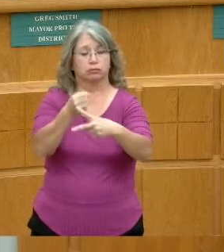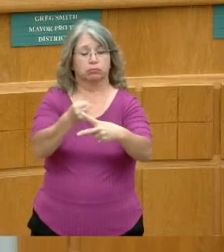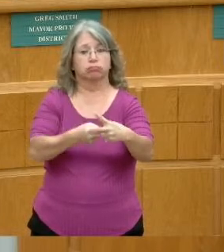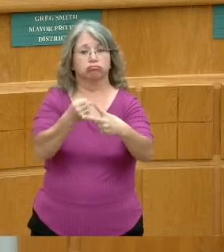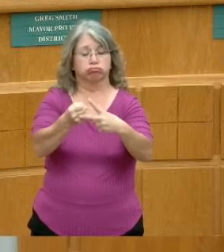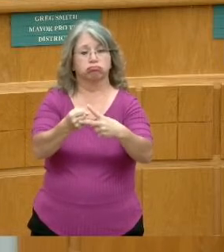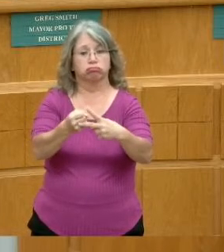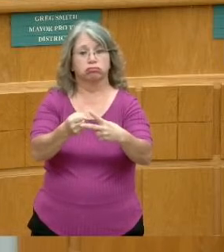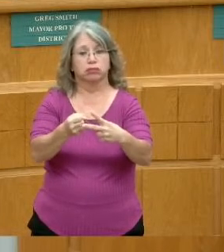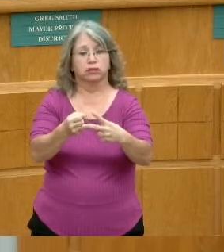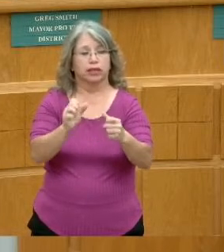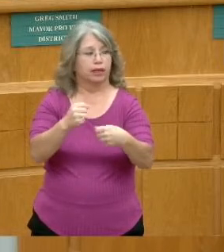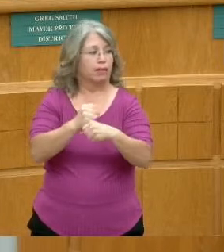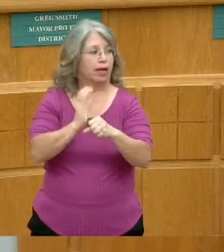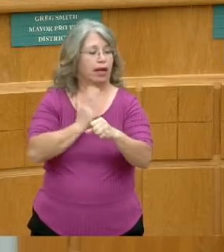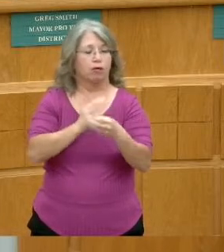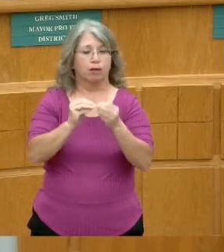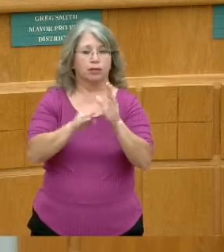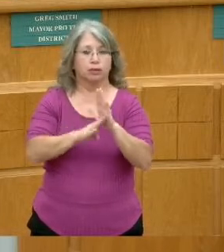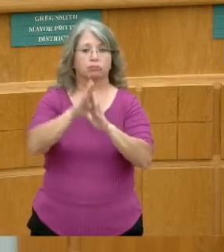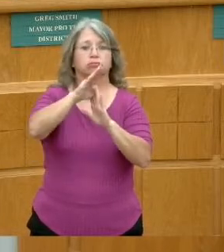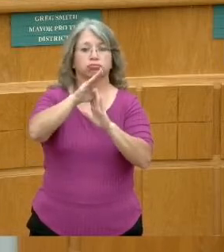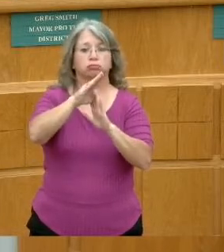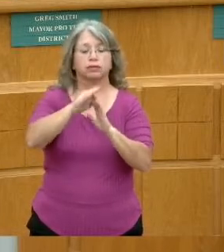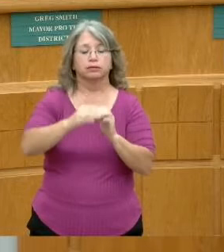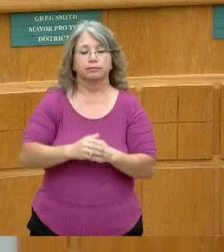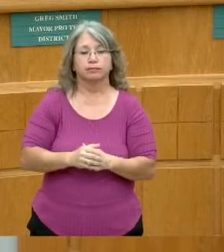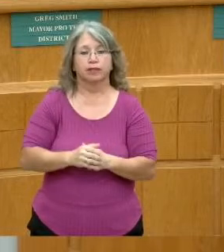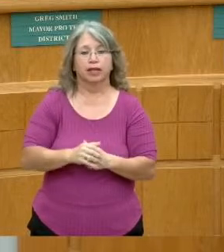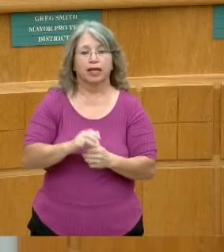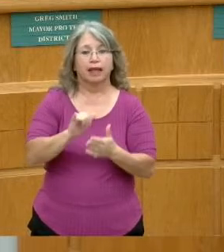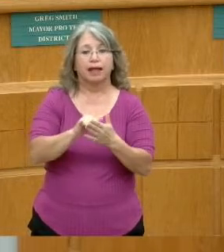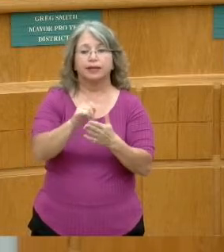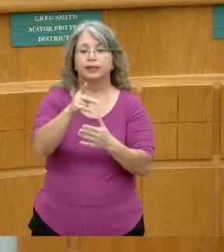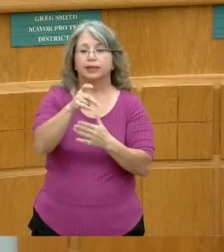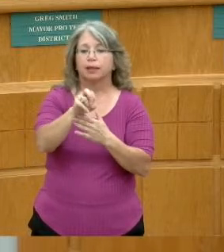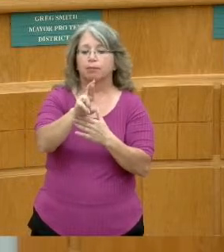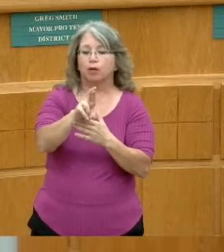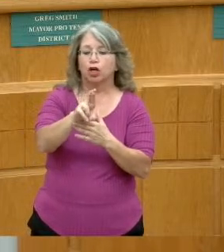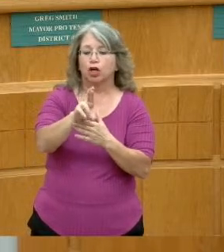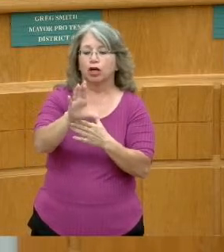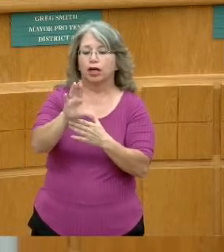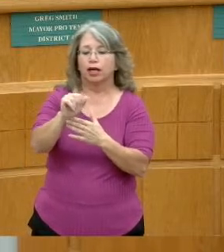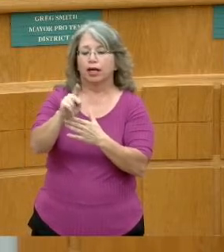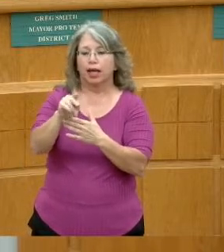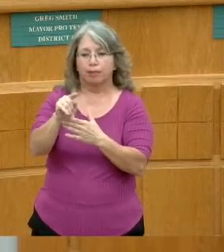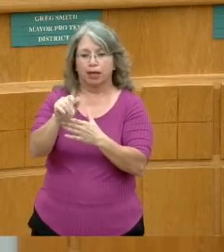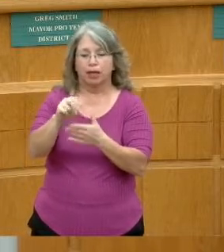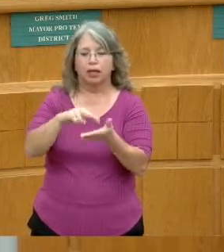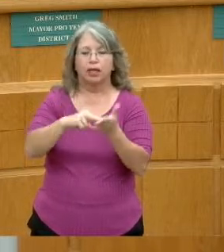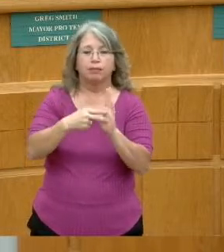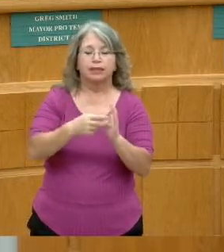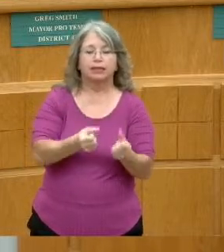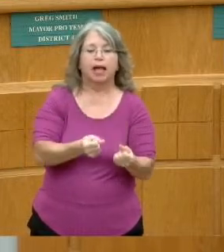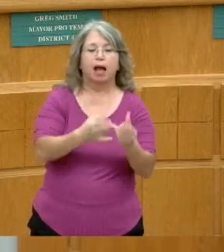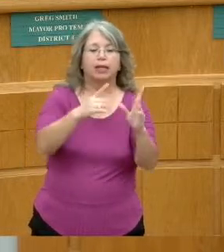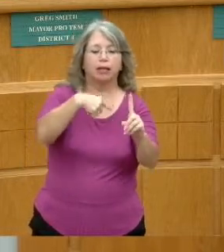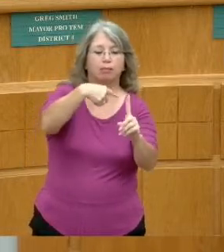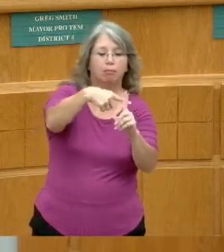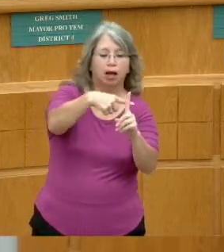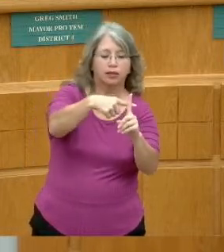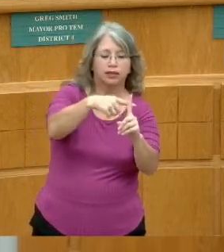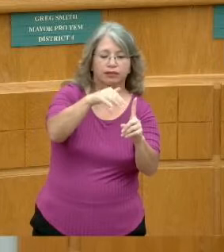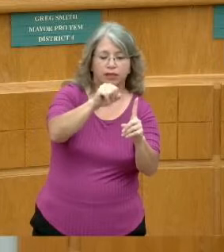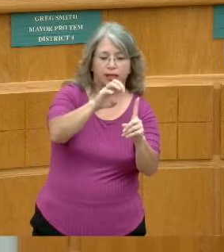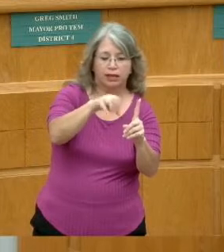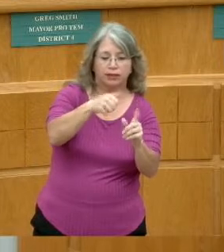So again, this is per capita. So it's how many positive cases per 100,000 individuals. So it's